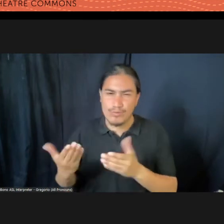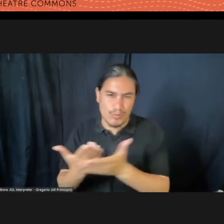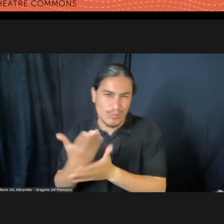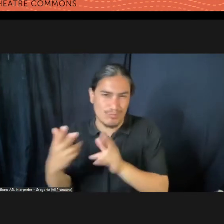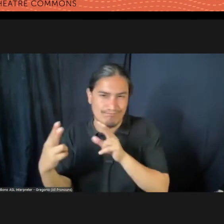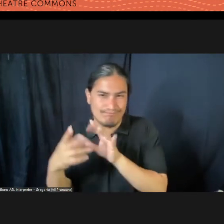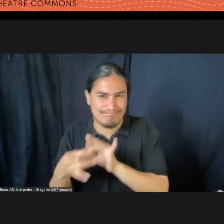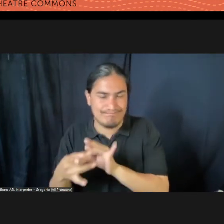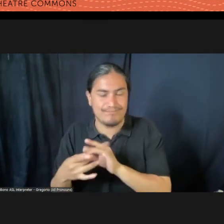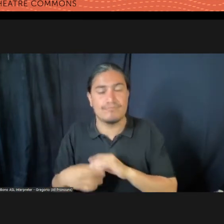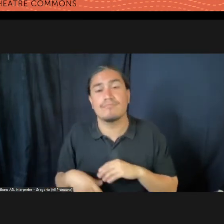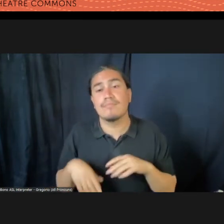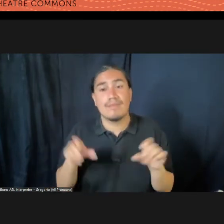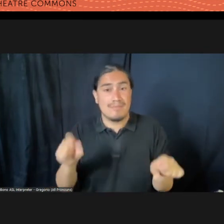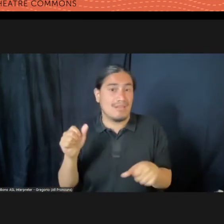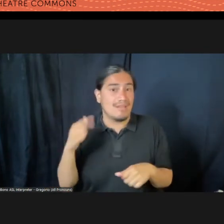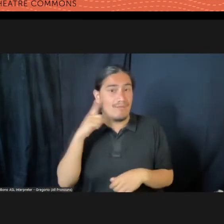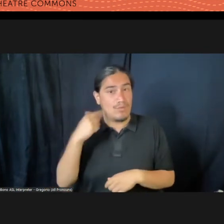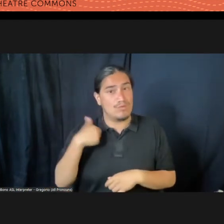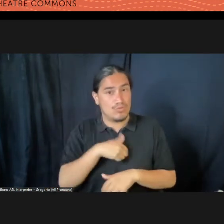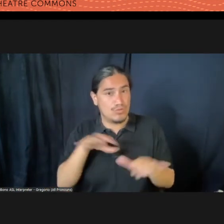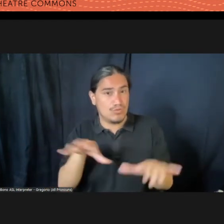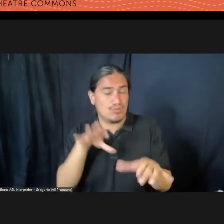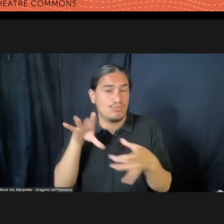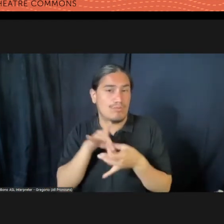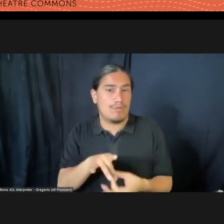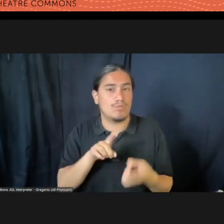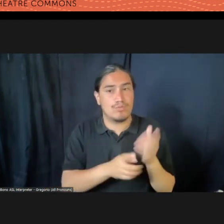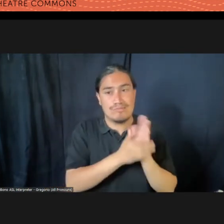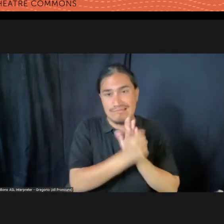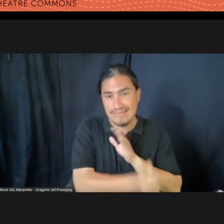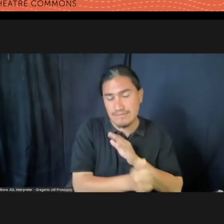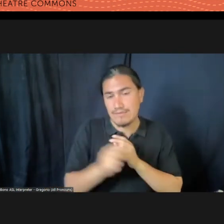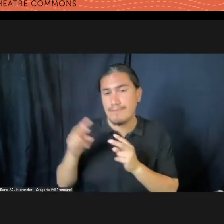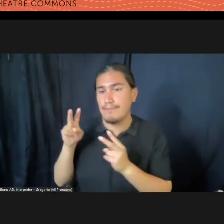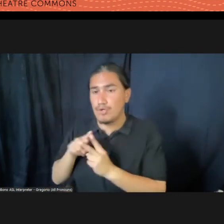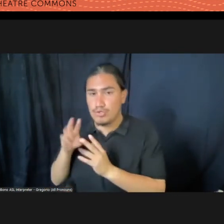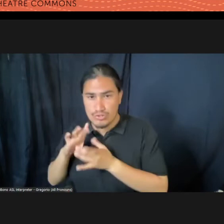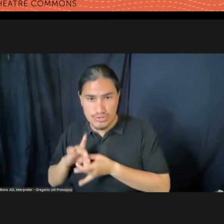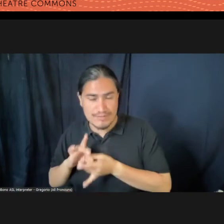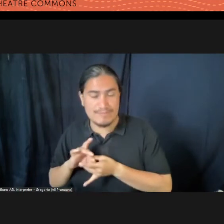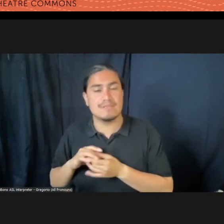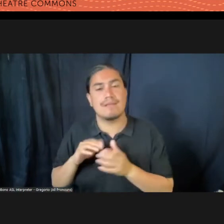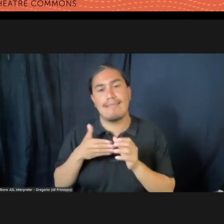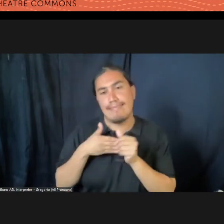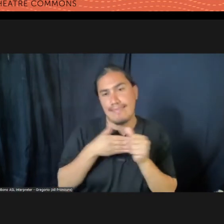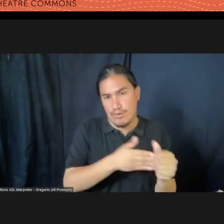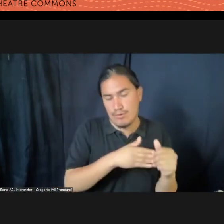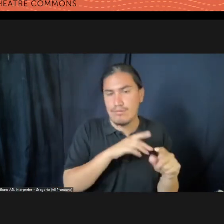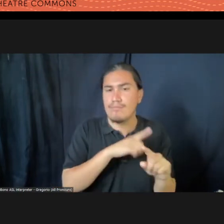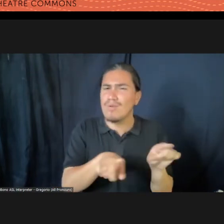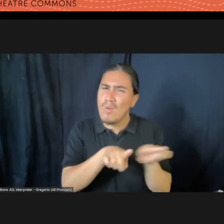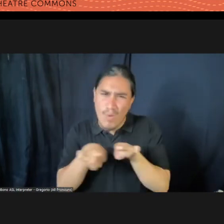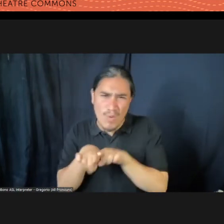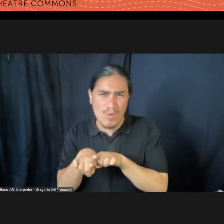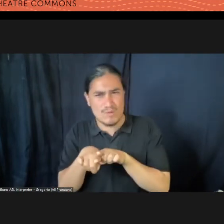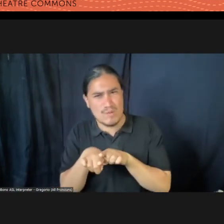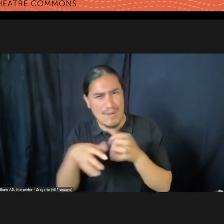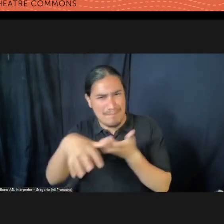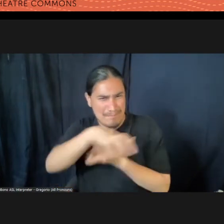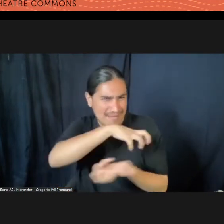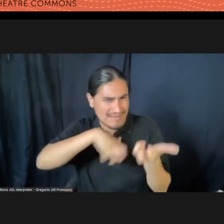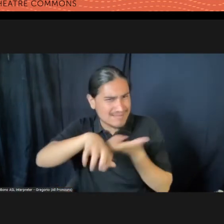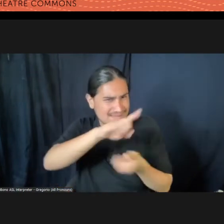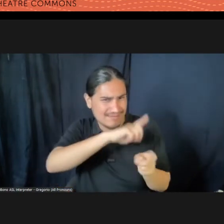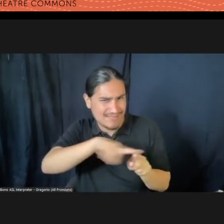capacity building to do in our field around skills, partnerships, and leadership, but the hybrids at the intersection of civic